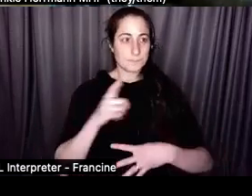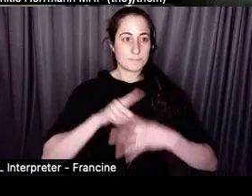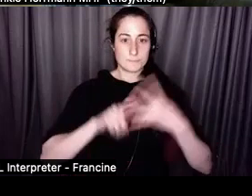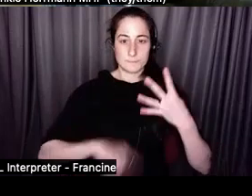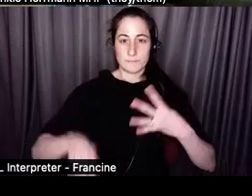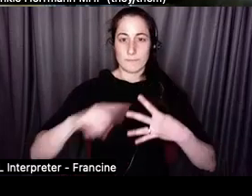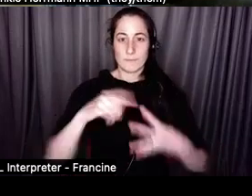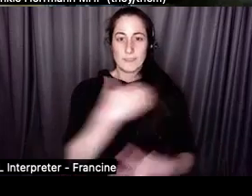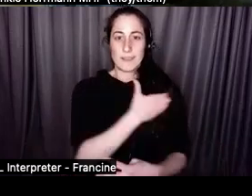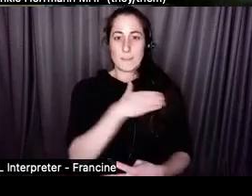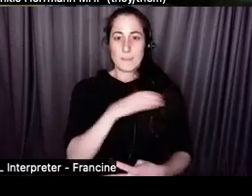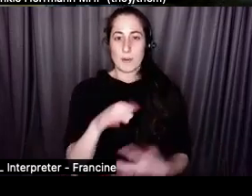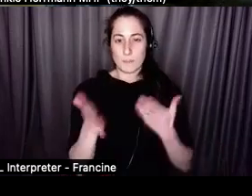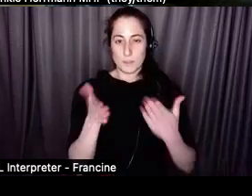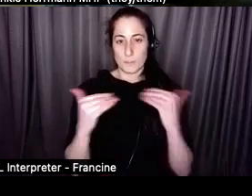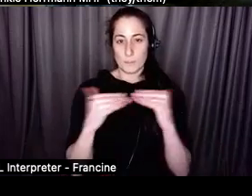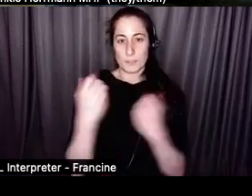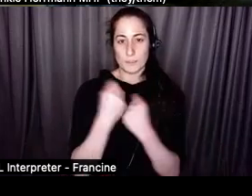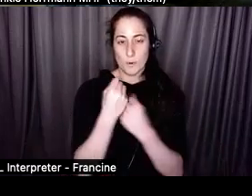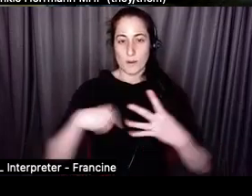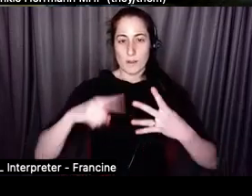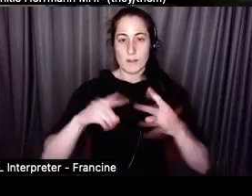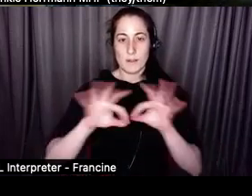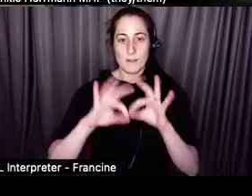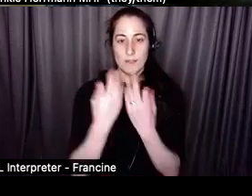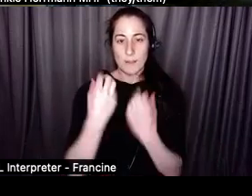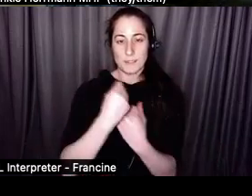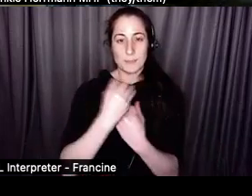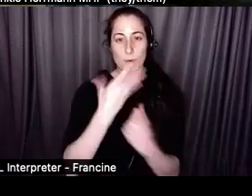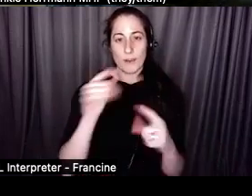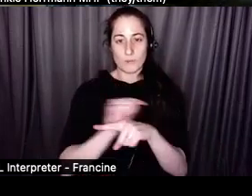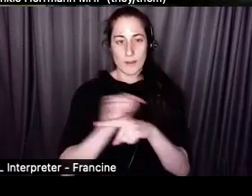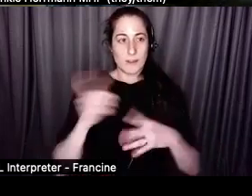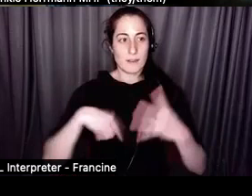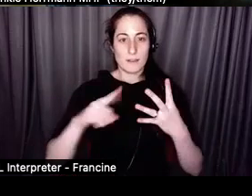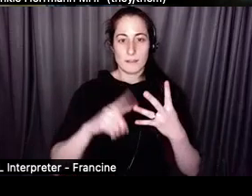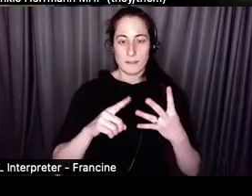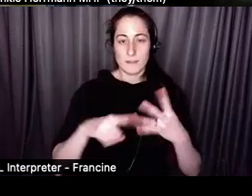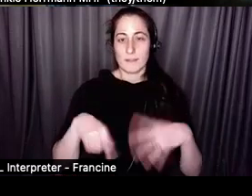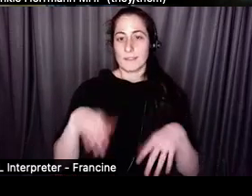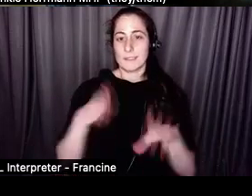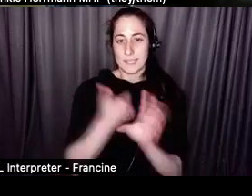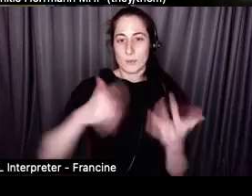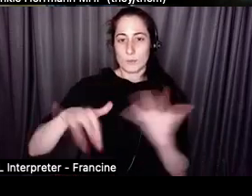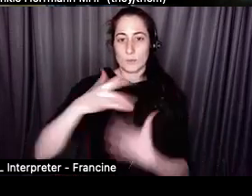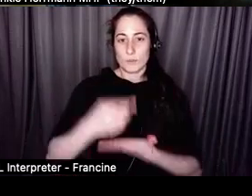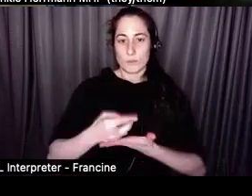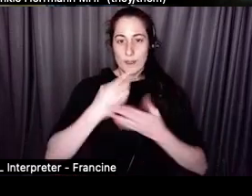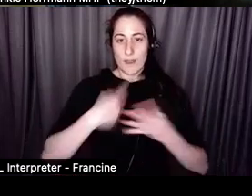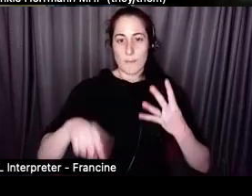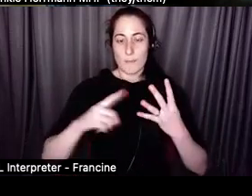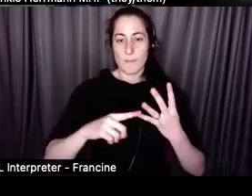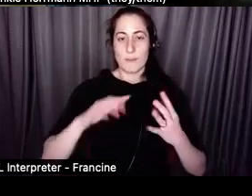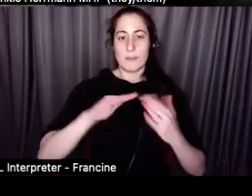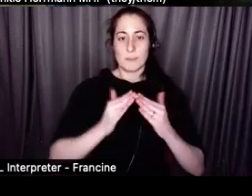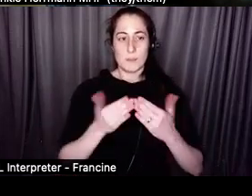services, peer support, family support and training, psychosocial rehabilitation, and community psychiatric